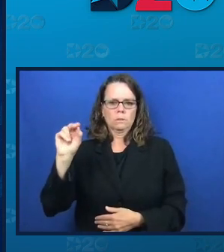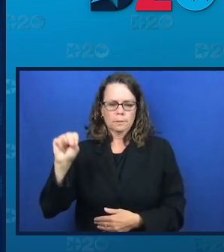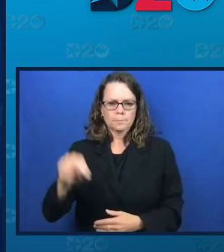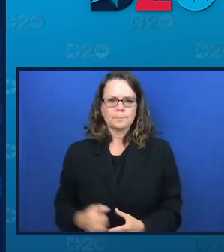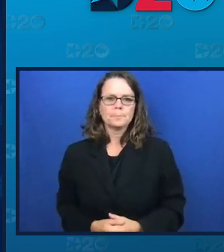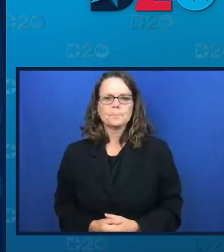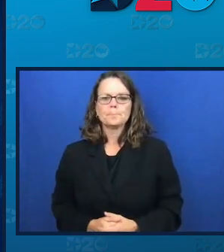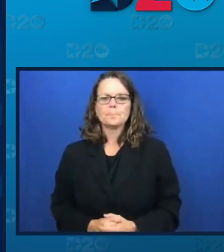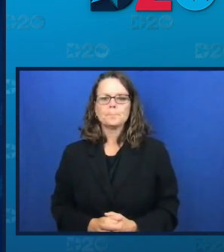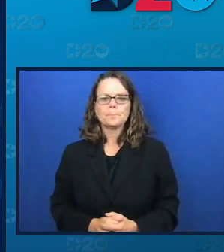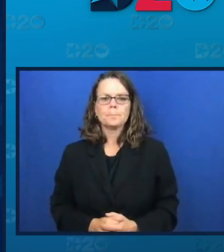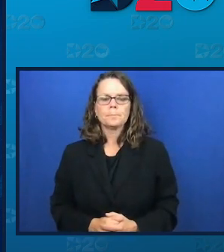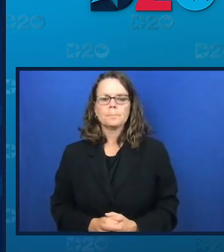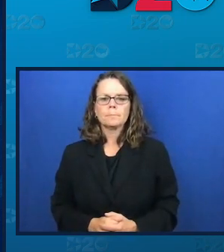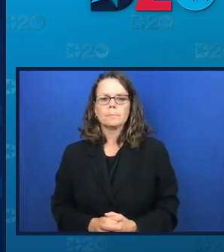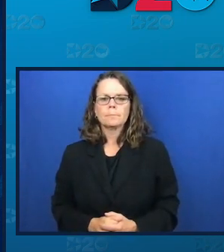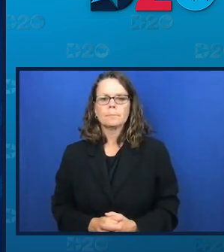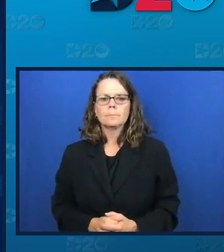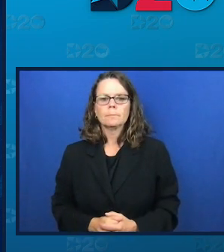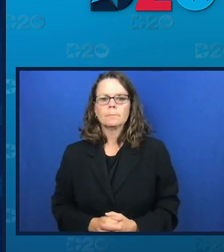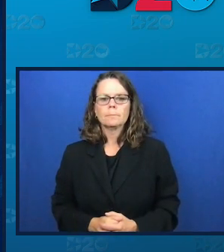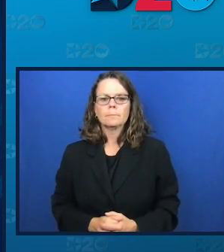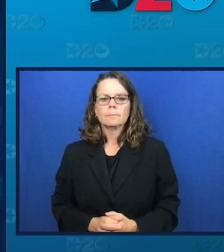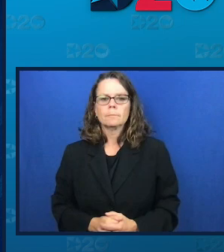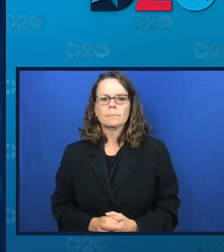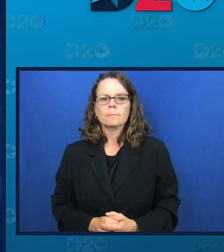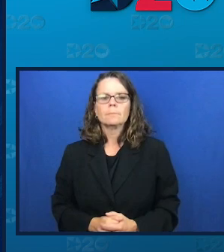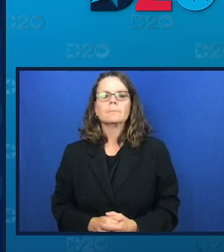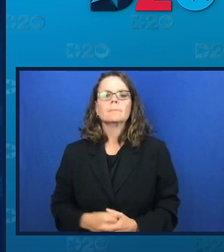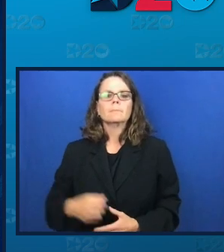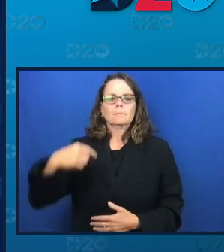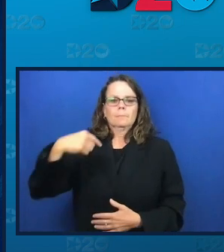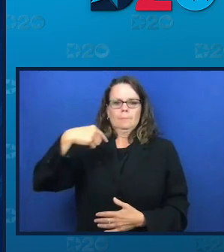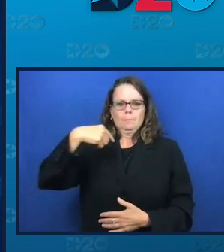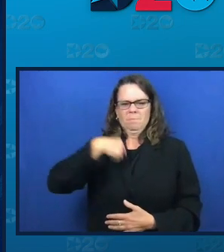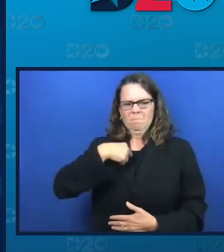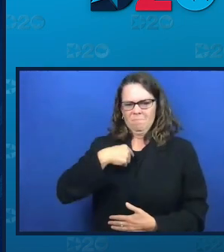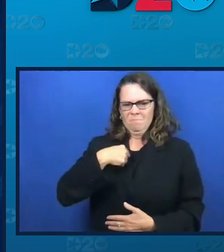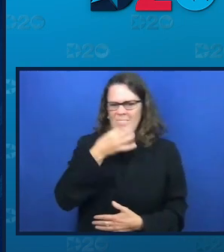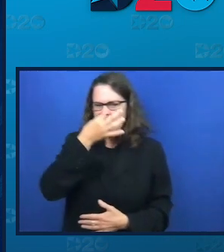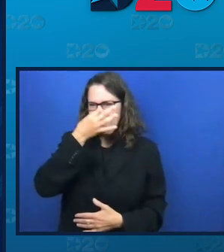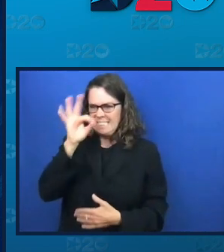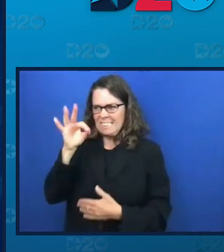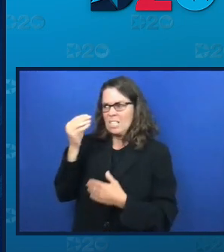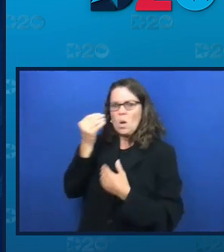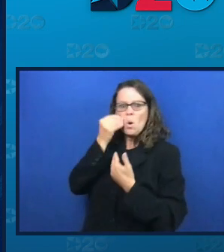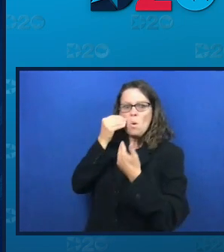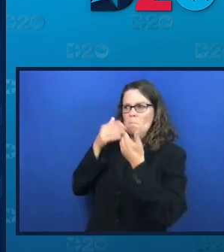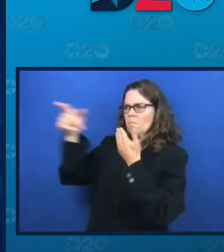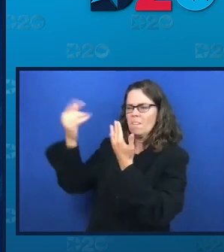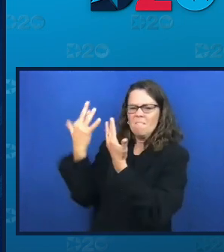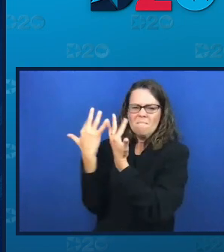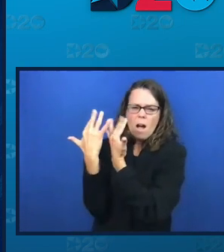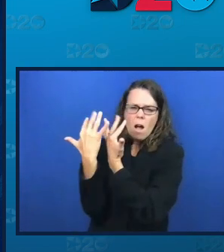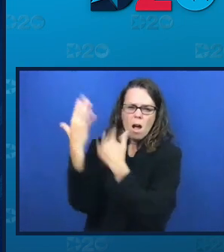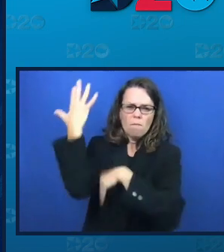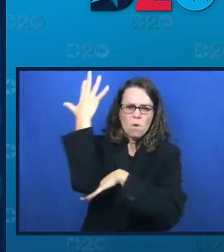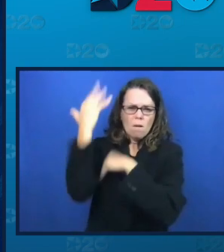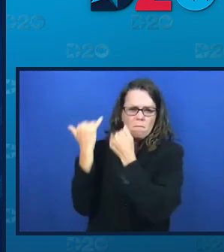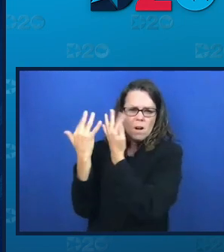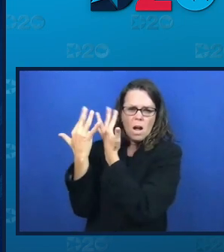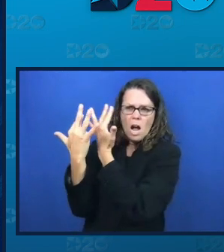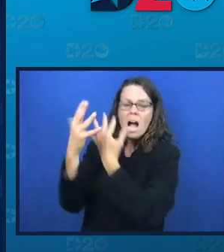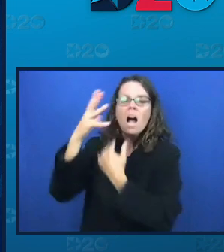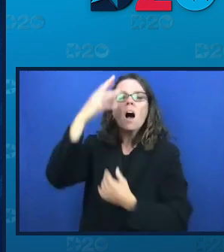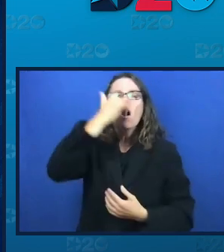we're battling here in the state of California. We are just coming off a record week, a heat wave that led to 130